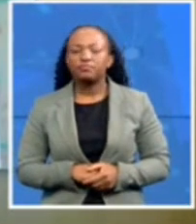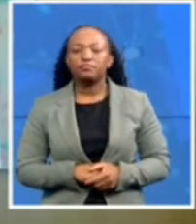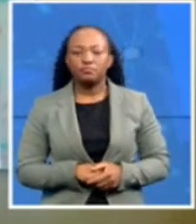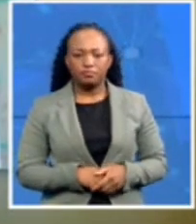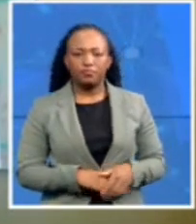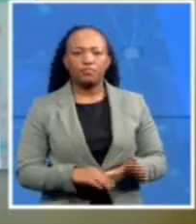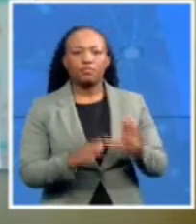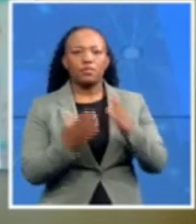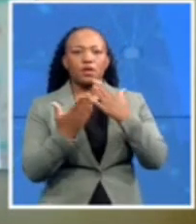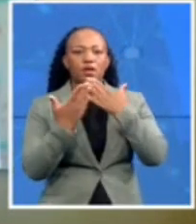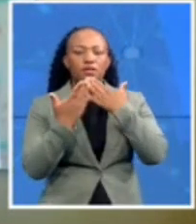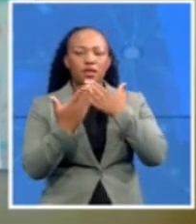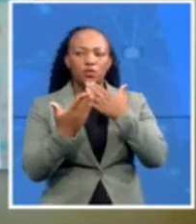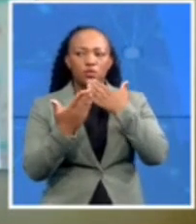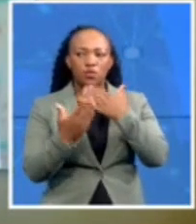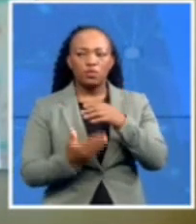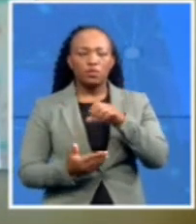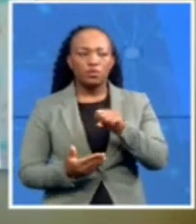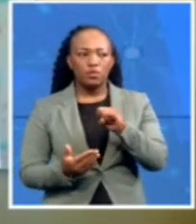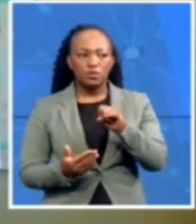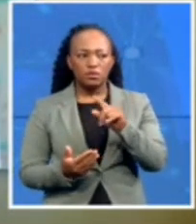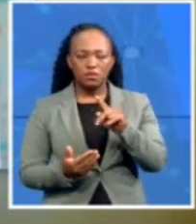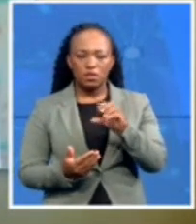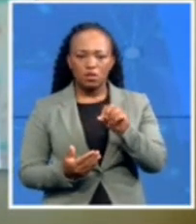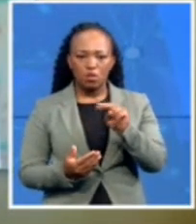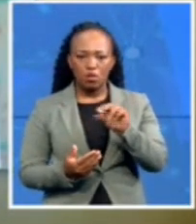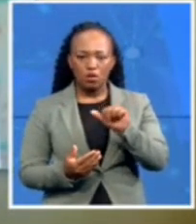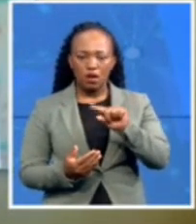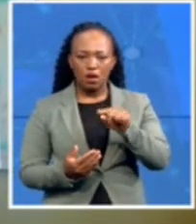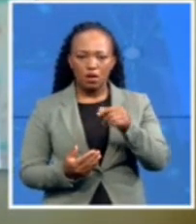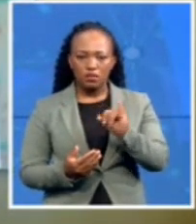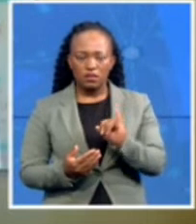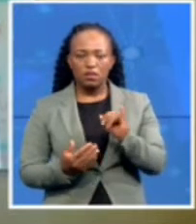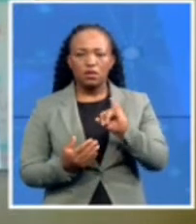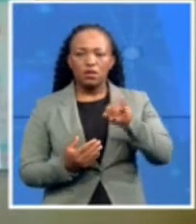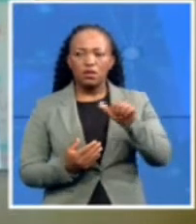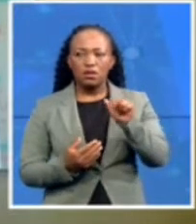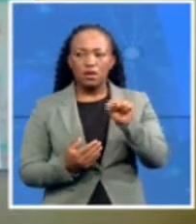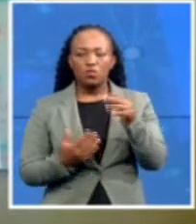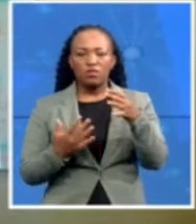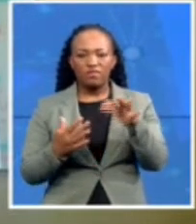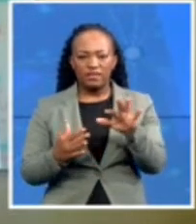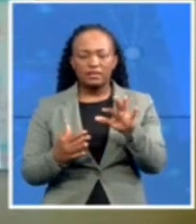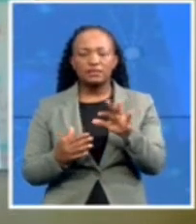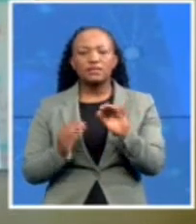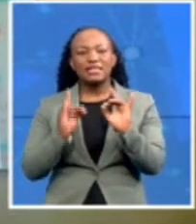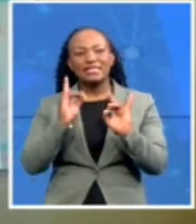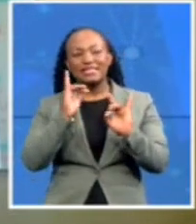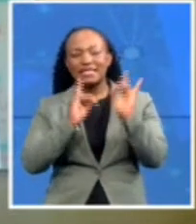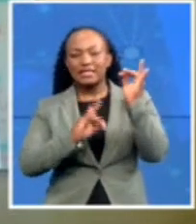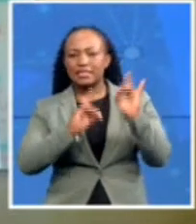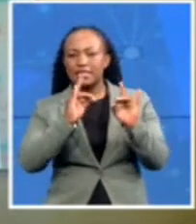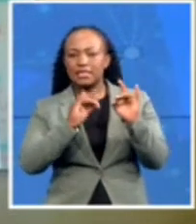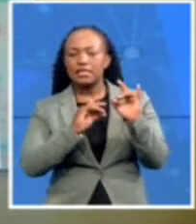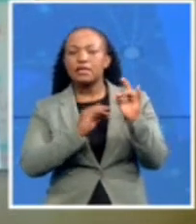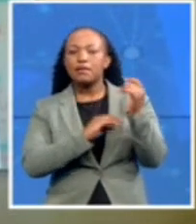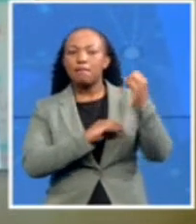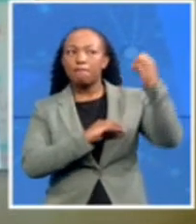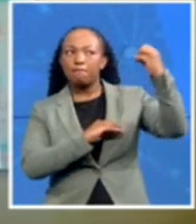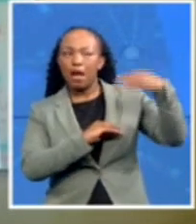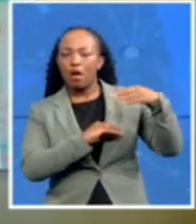noted the comments by City Power that they are fully compliant.